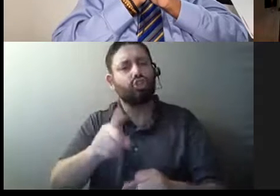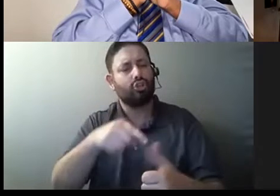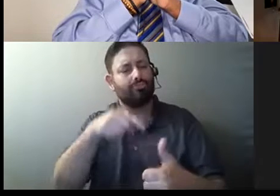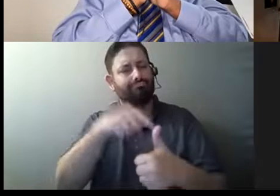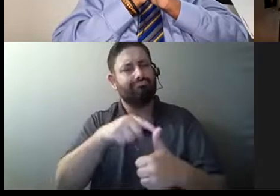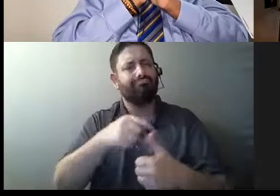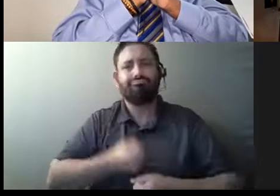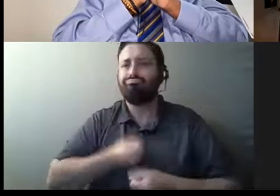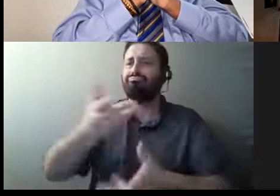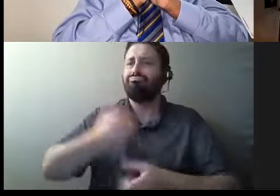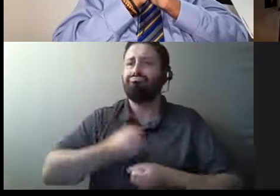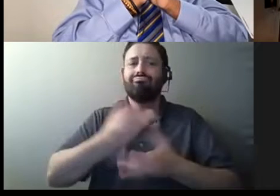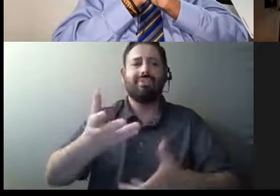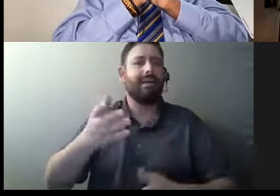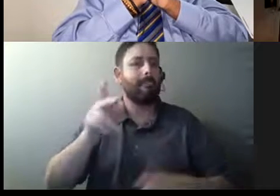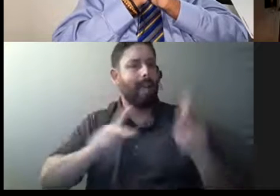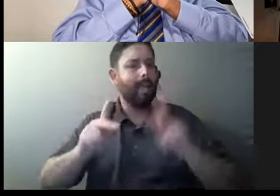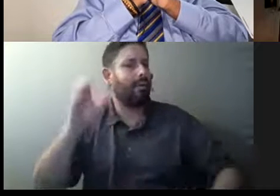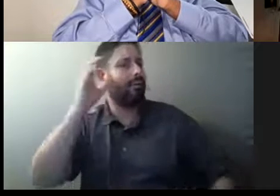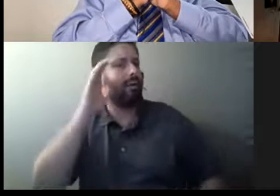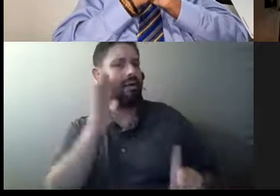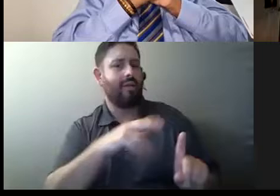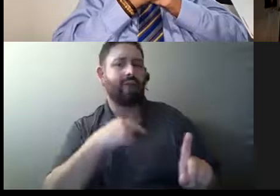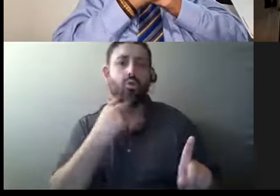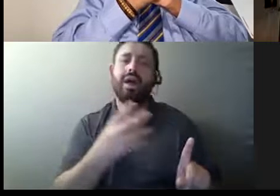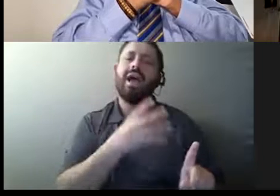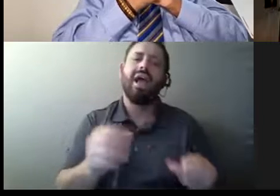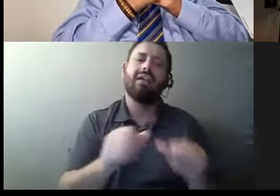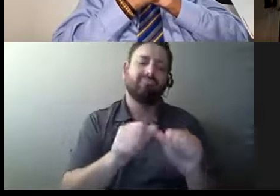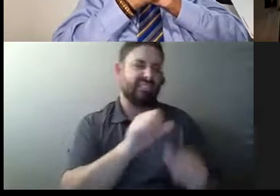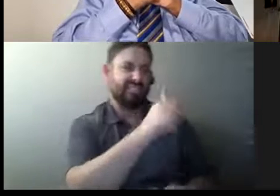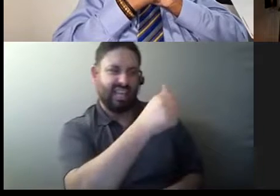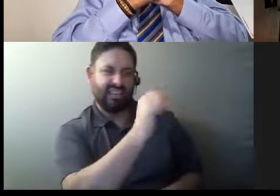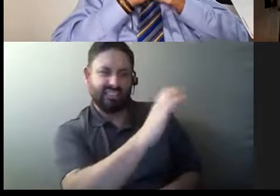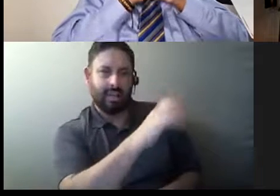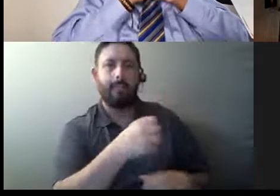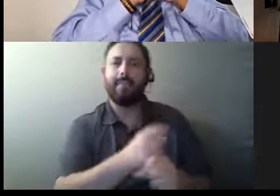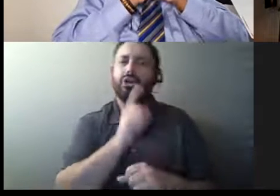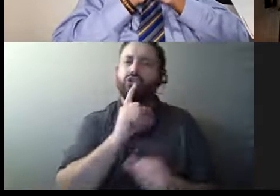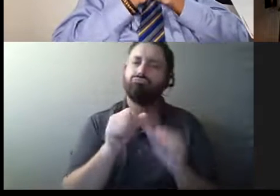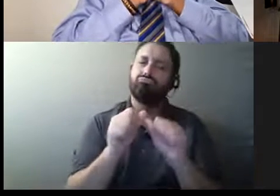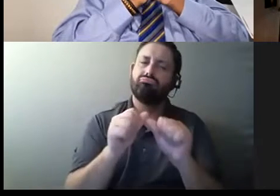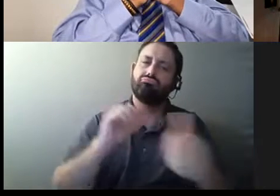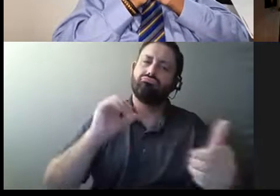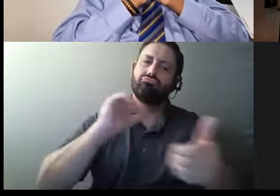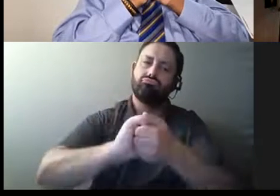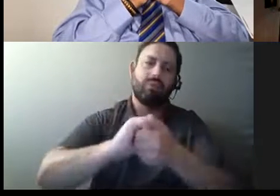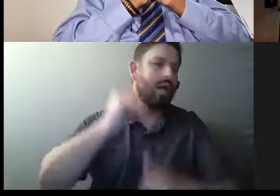10 and clear, seconds. and to make sure that we continue working together each and every day. Thank